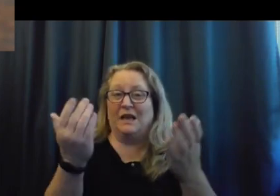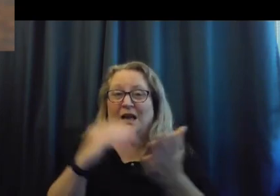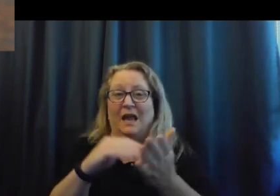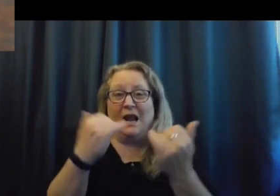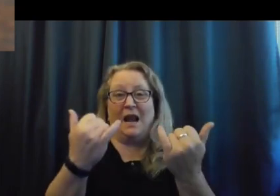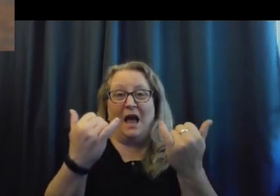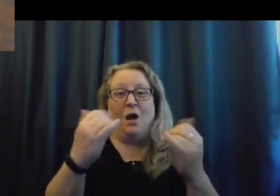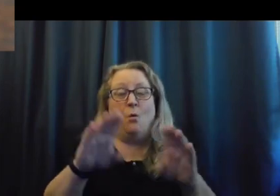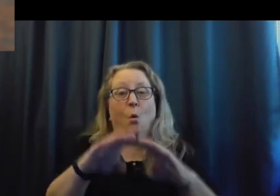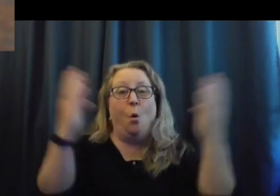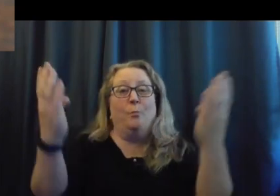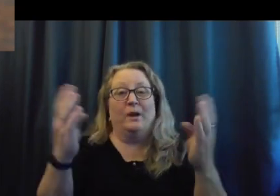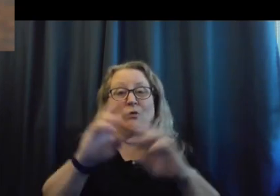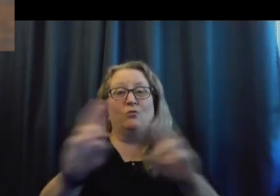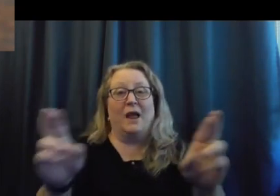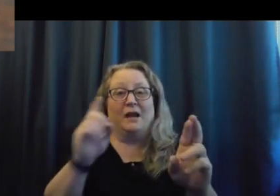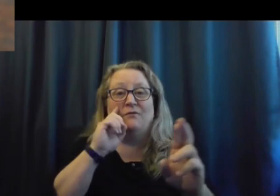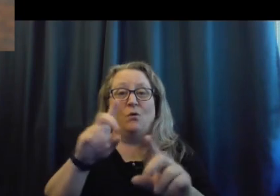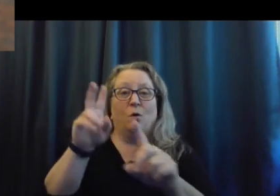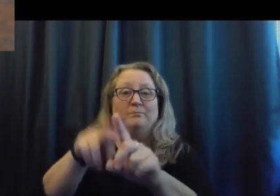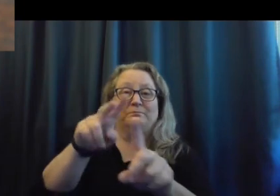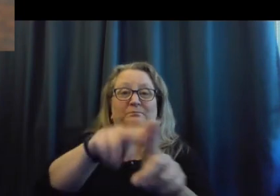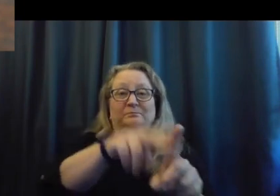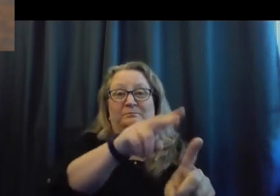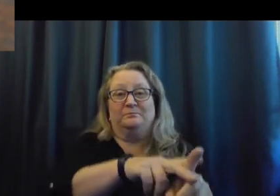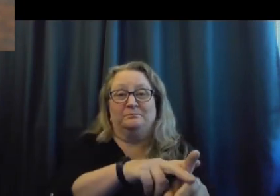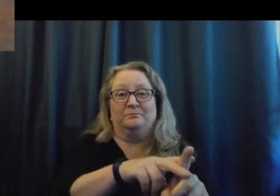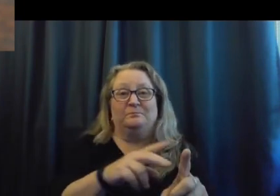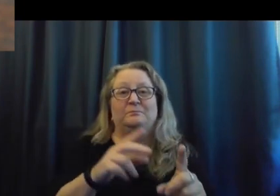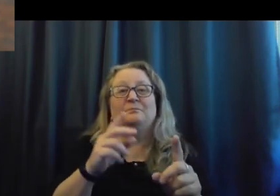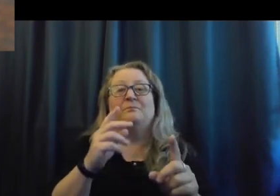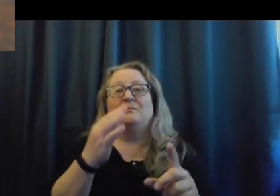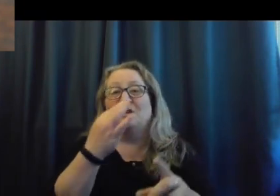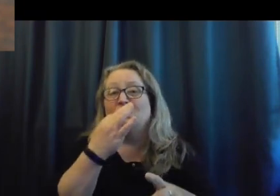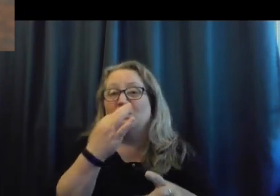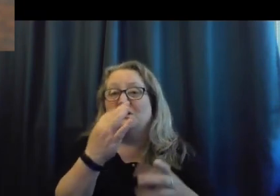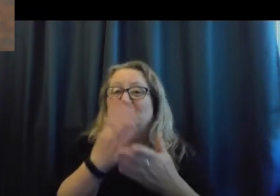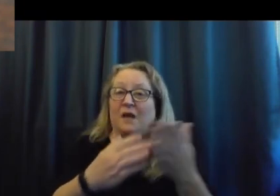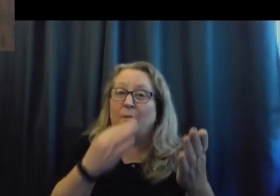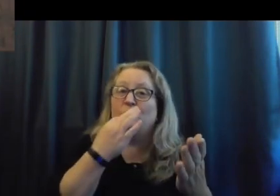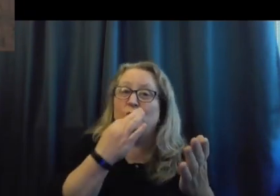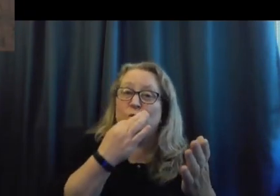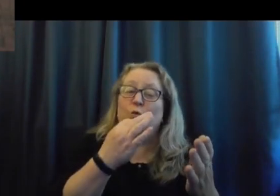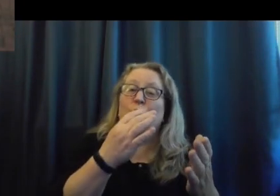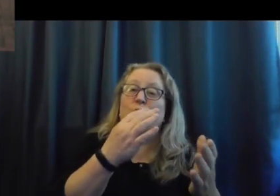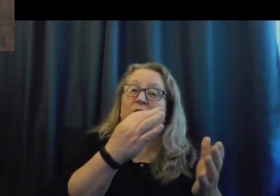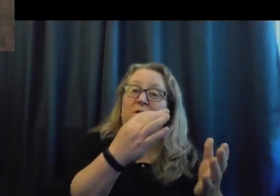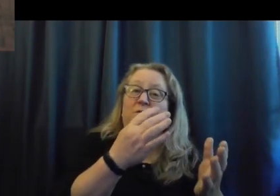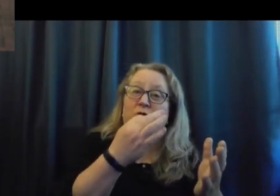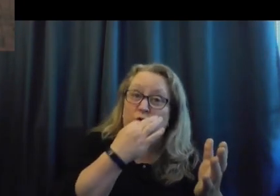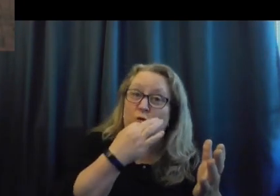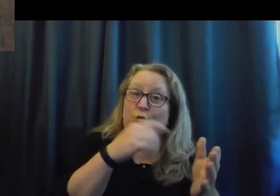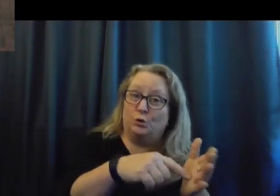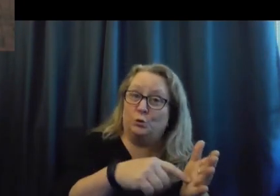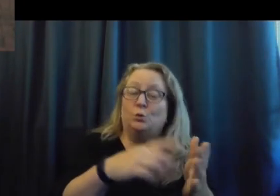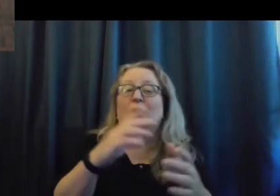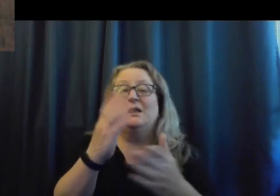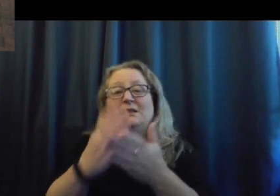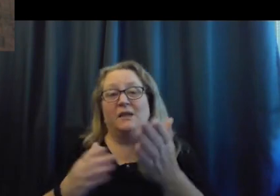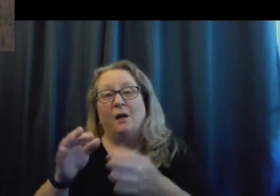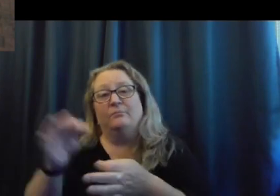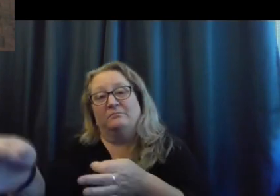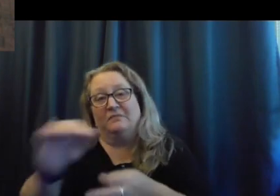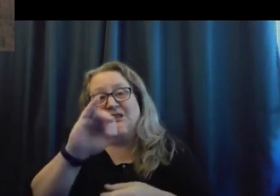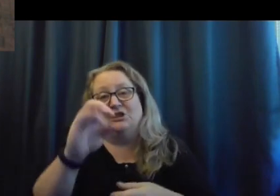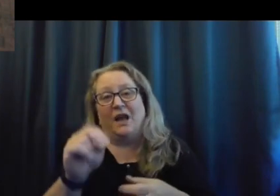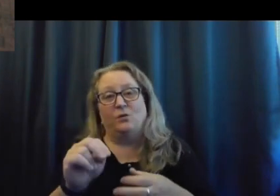on December 1st, and the rest will be opening soon and due at the end of January. So start thinking about nominating